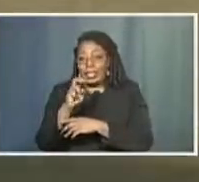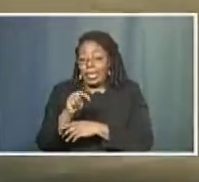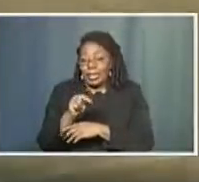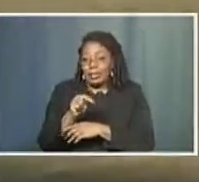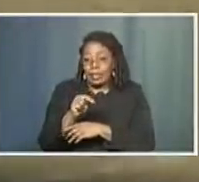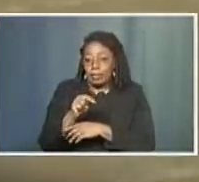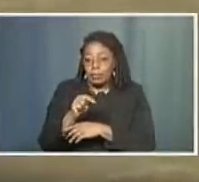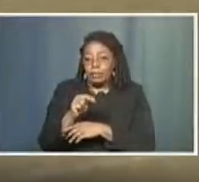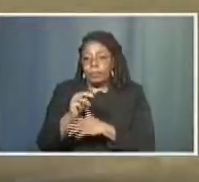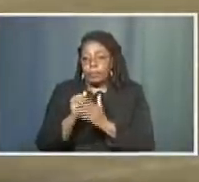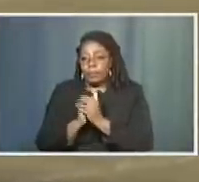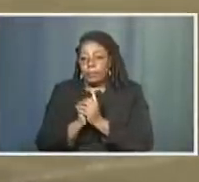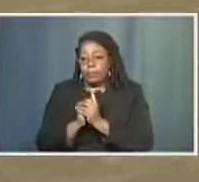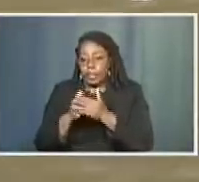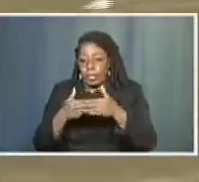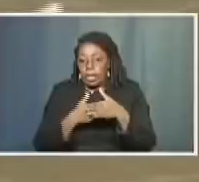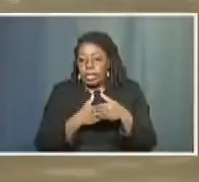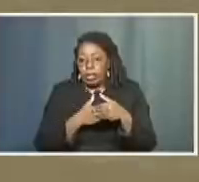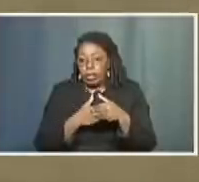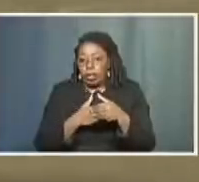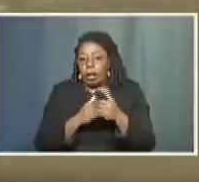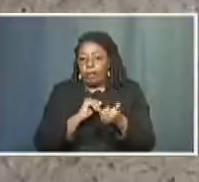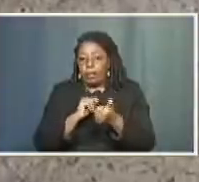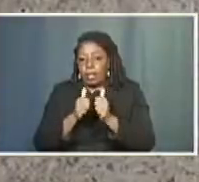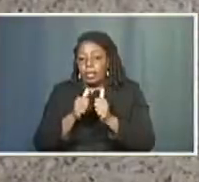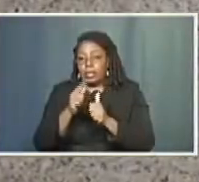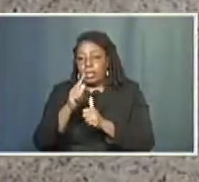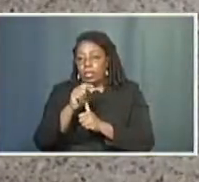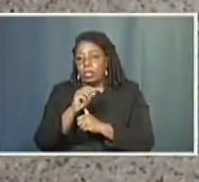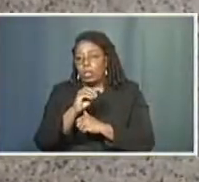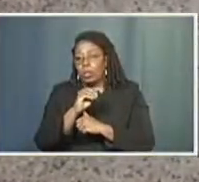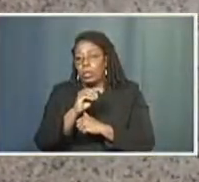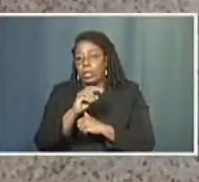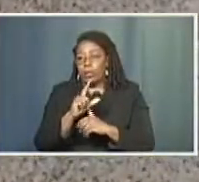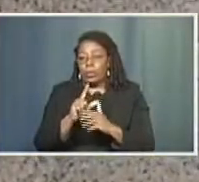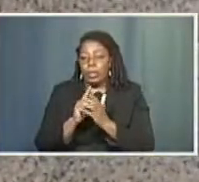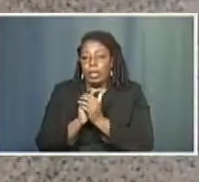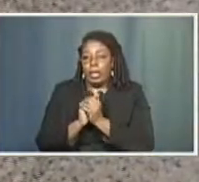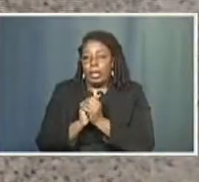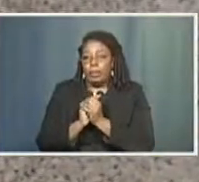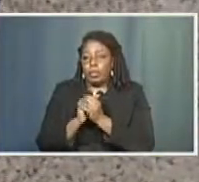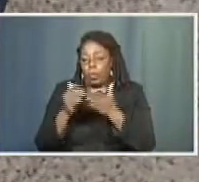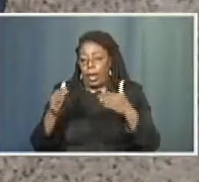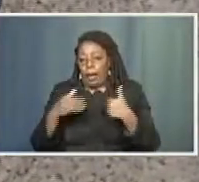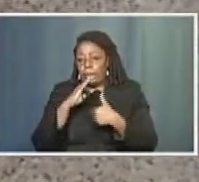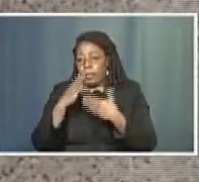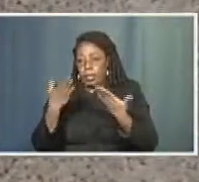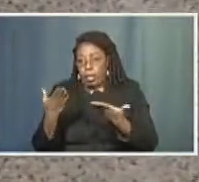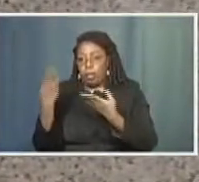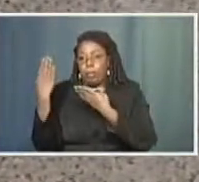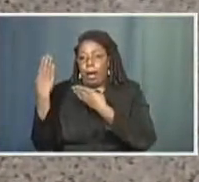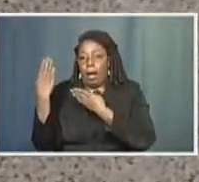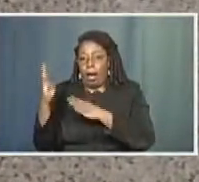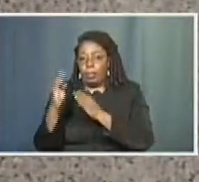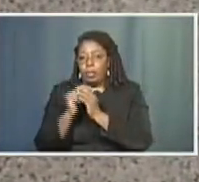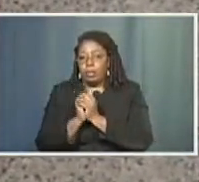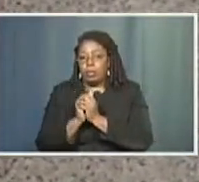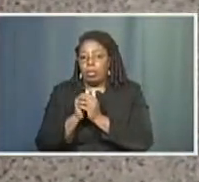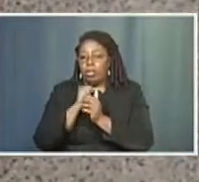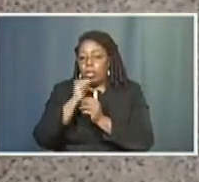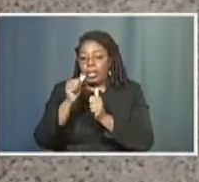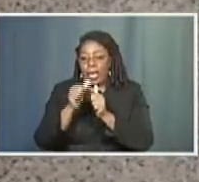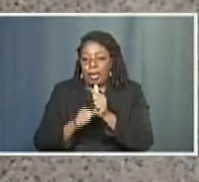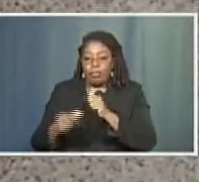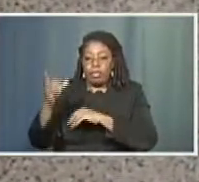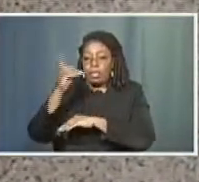David Notke, Deputy Director of Athletics at Toledo. We're juiced to be down here in the Bahamas. It's not every day that you get to